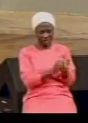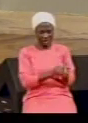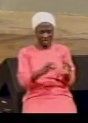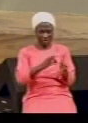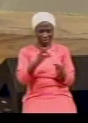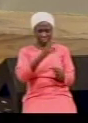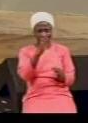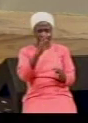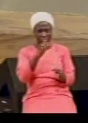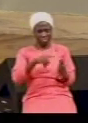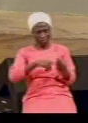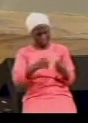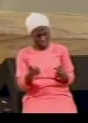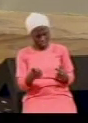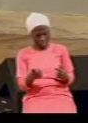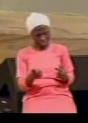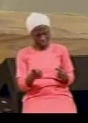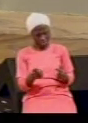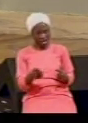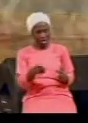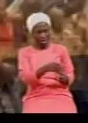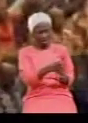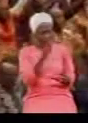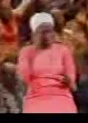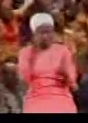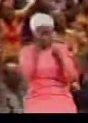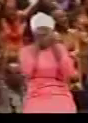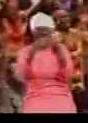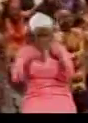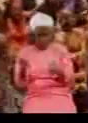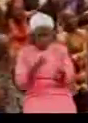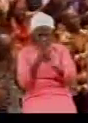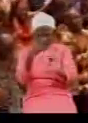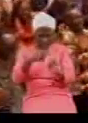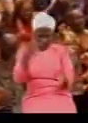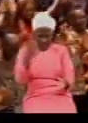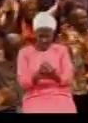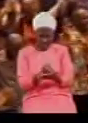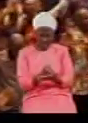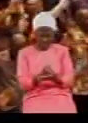spirit, go, they will go in Jesus' name.